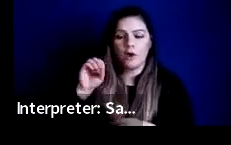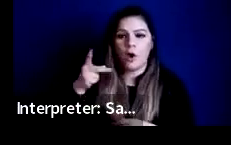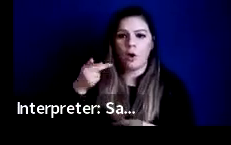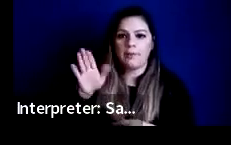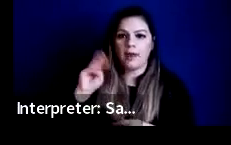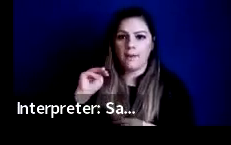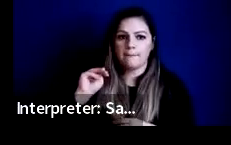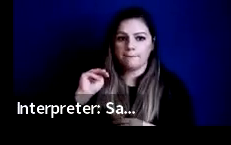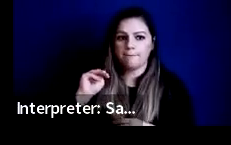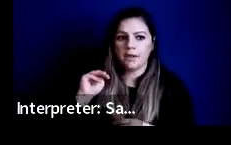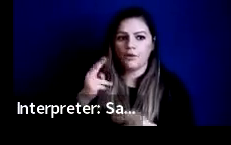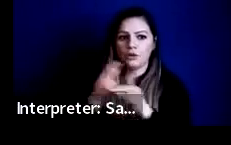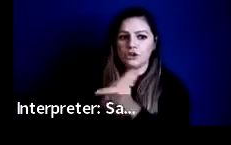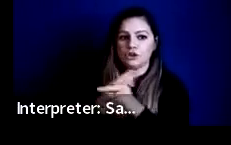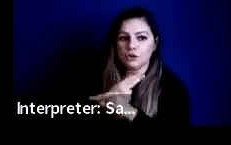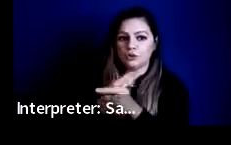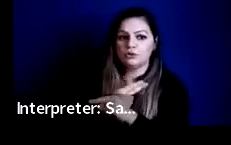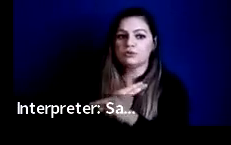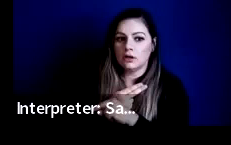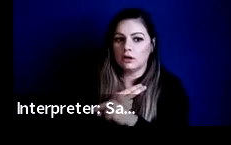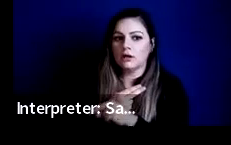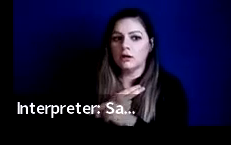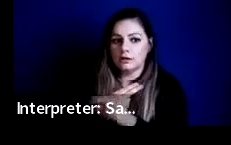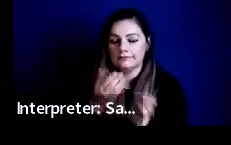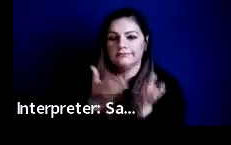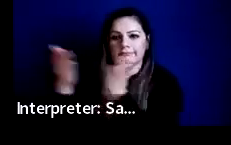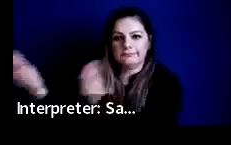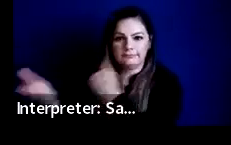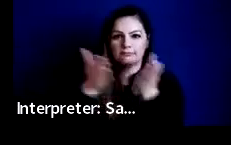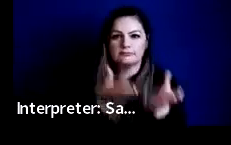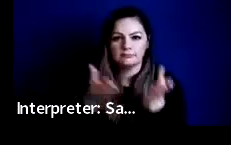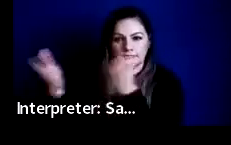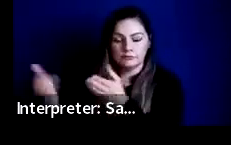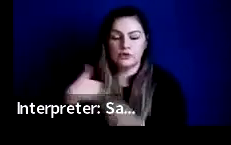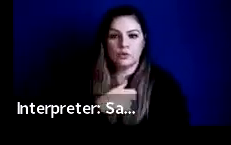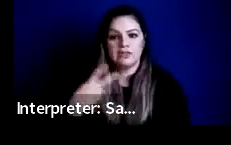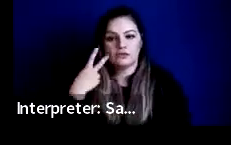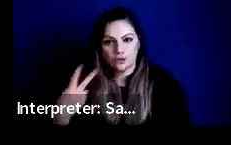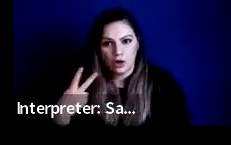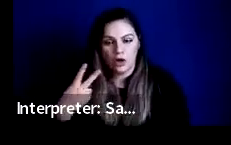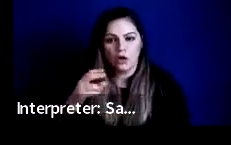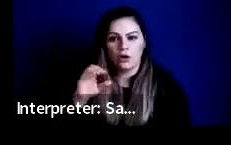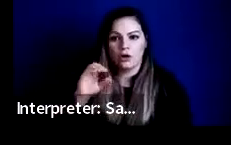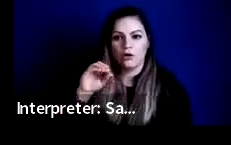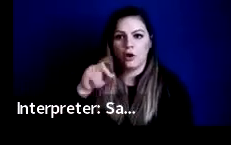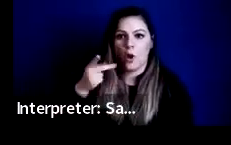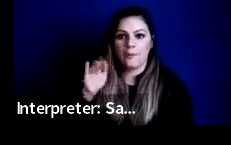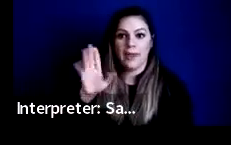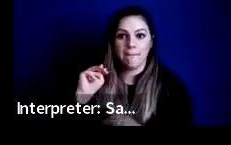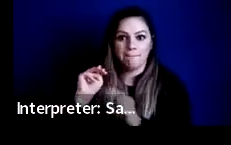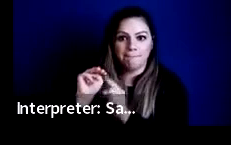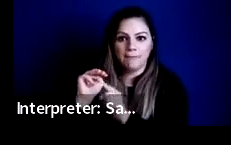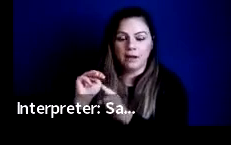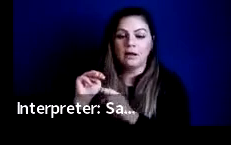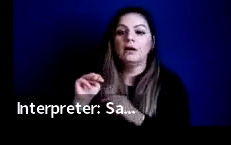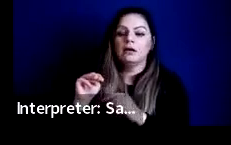work-related injuries. And so then we started to see opioid use or opium use being associated